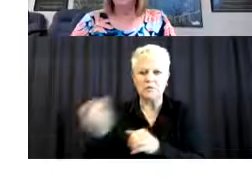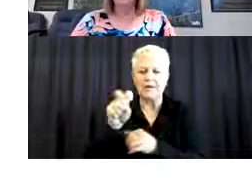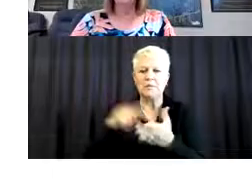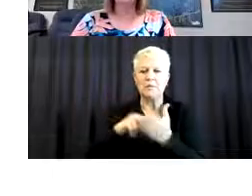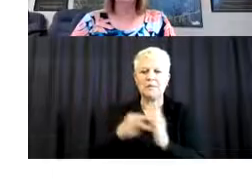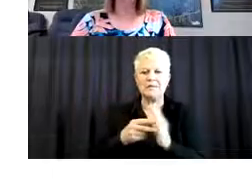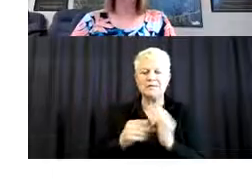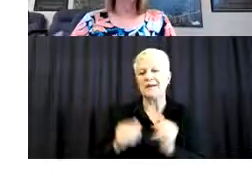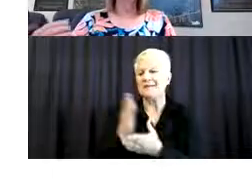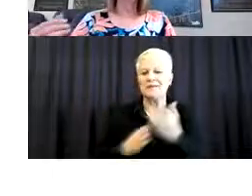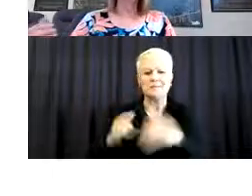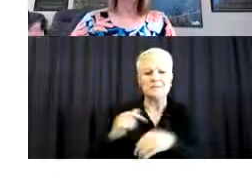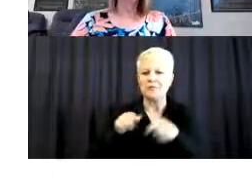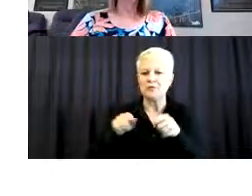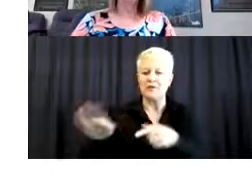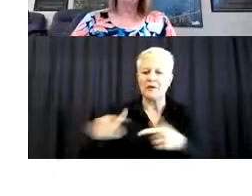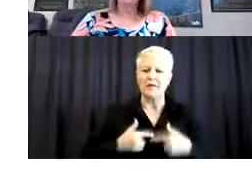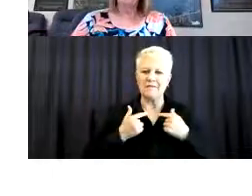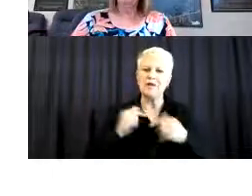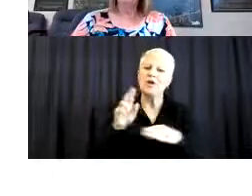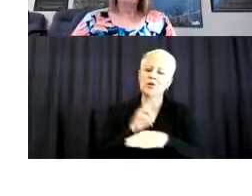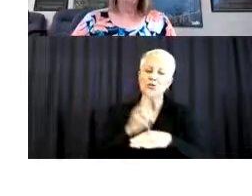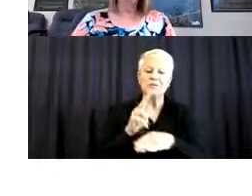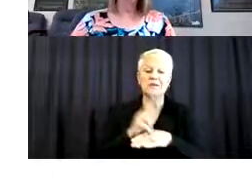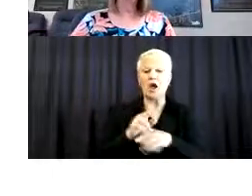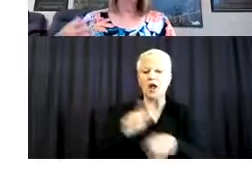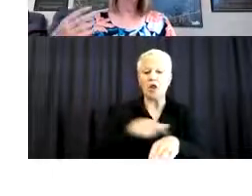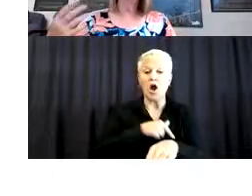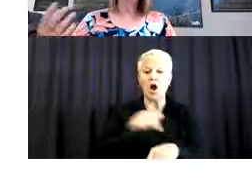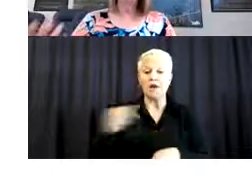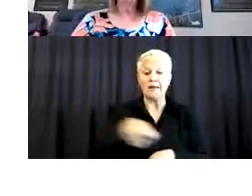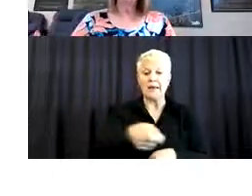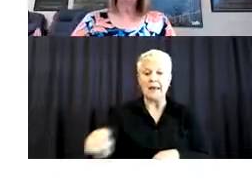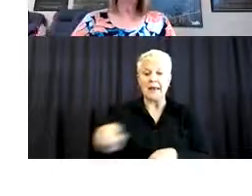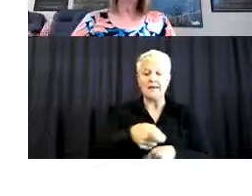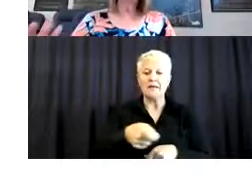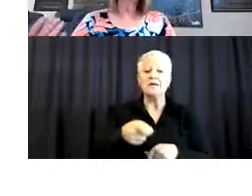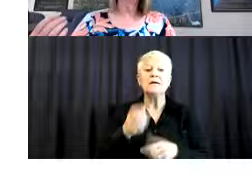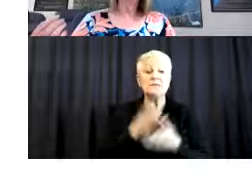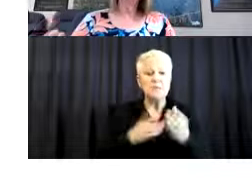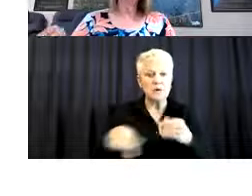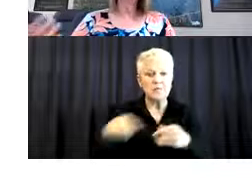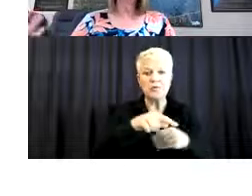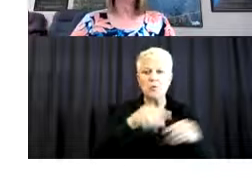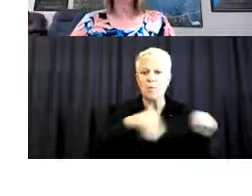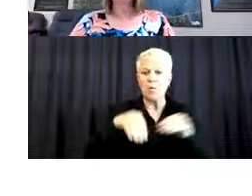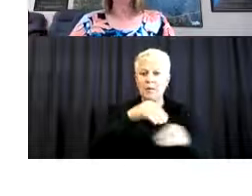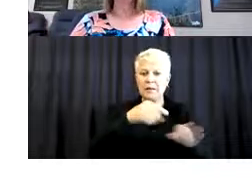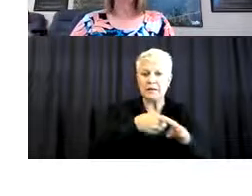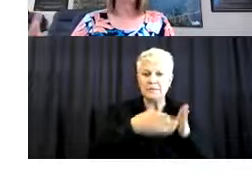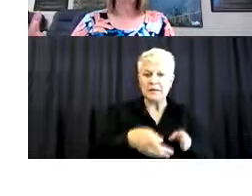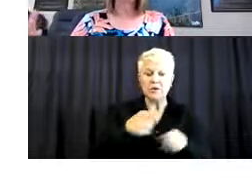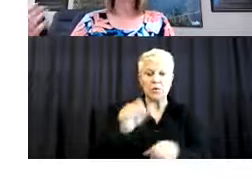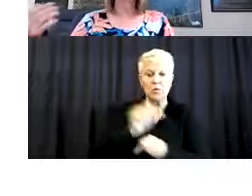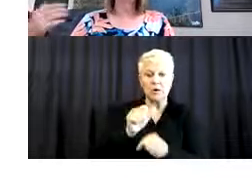at some point in their life, is the use of a long cane. And those of you who are a mobility specialist and you are working on introducing